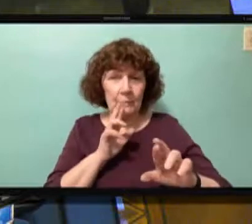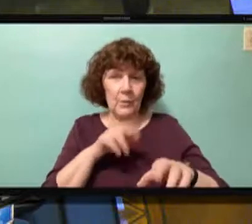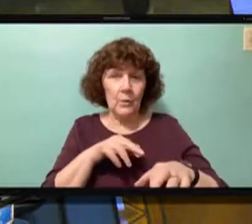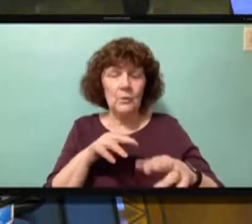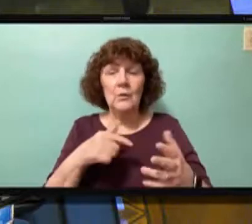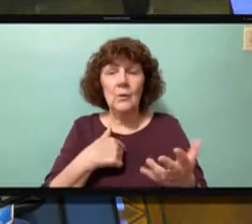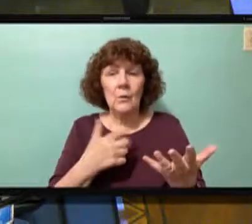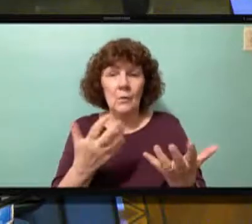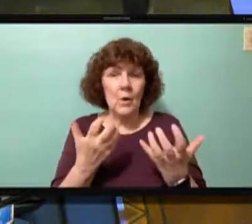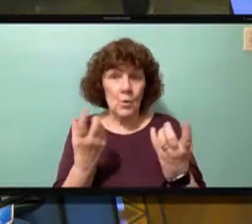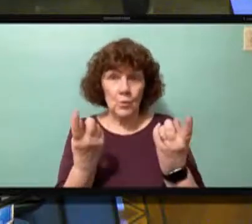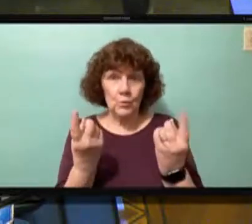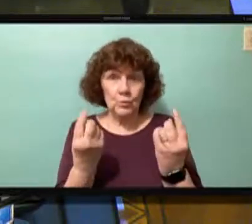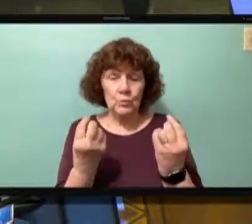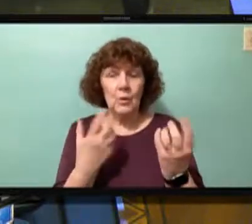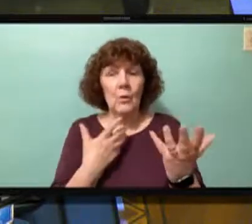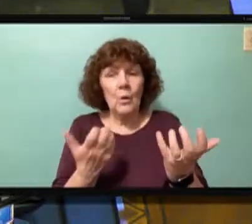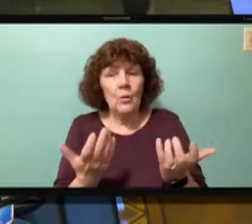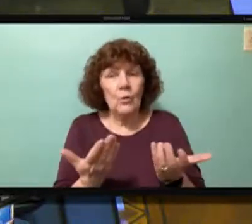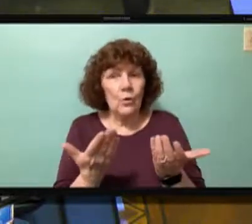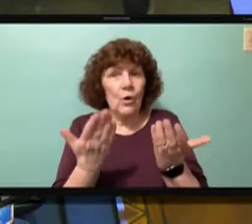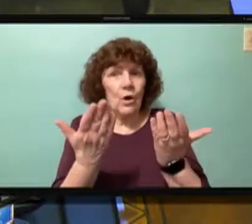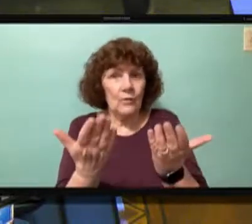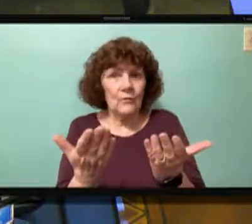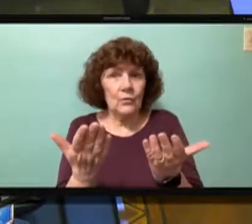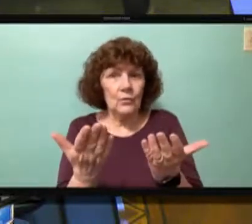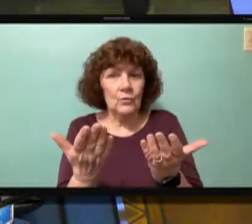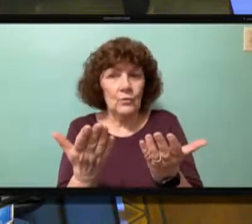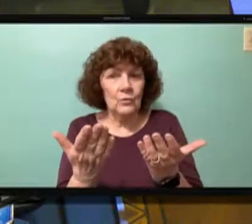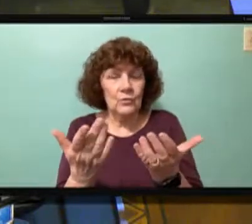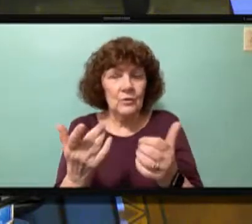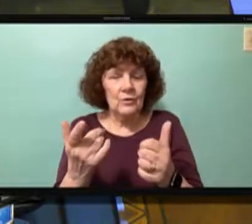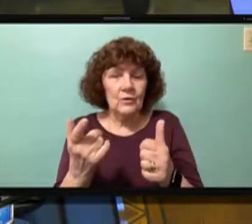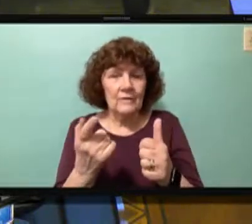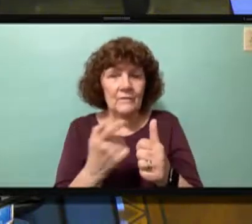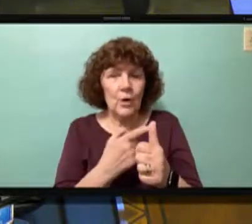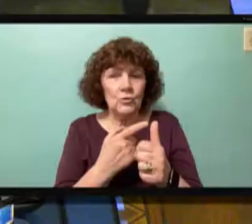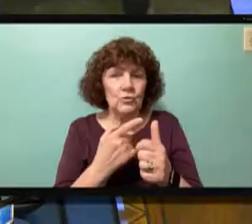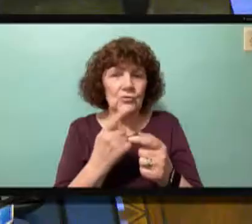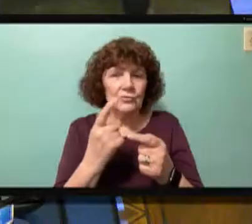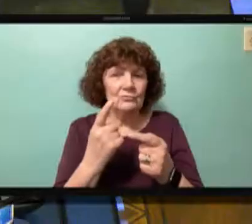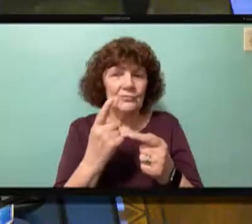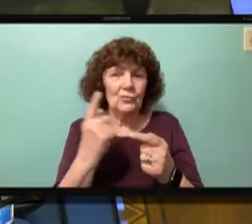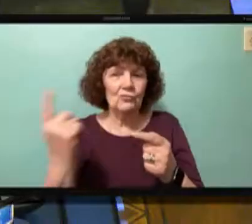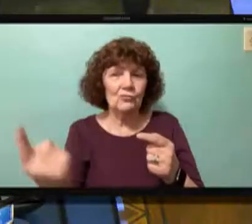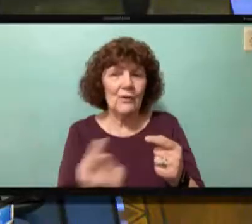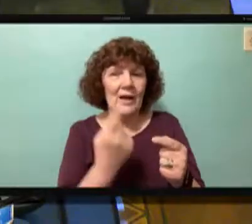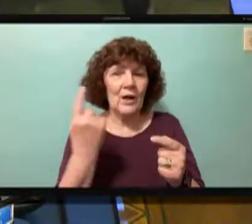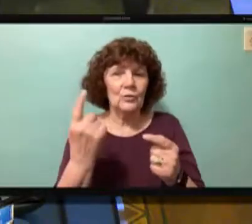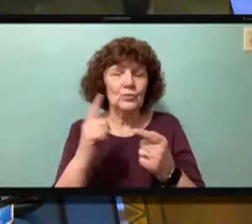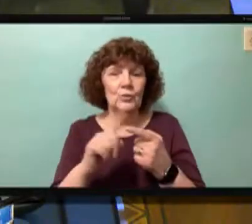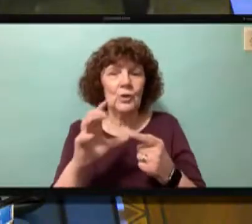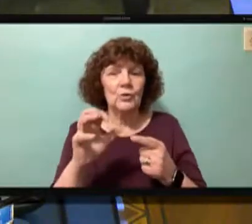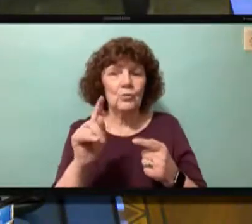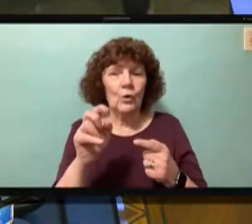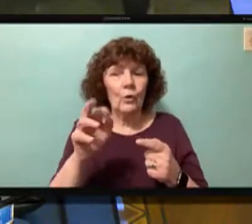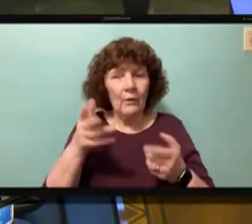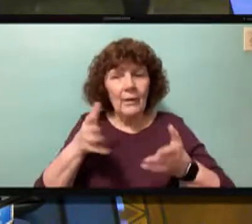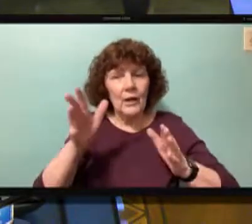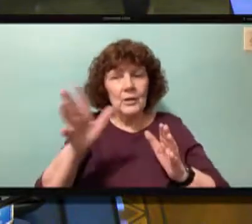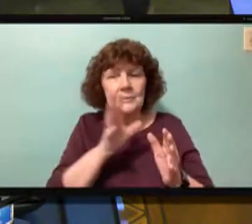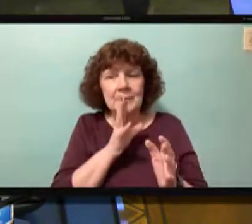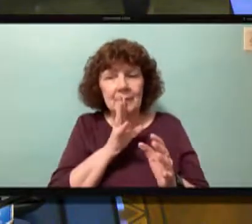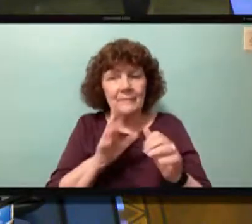to do is offer the first round to the Controller to sort of highlight anything that she felt necessary